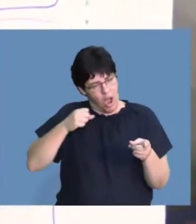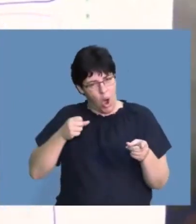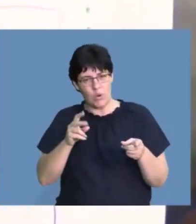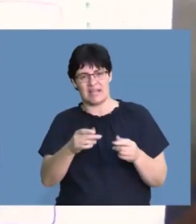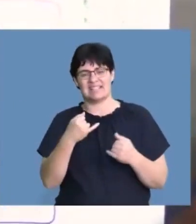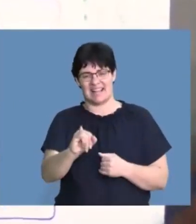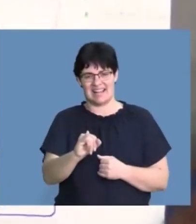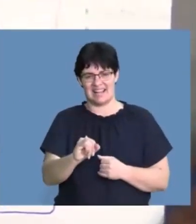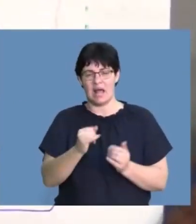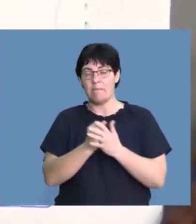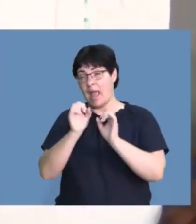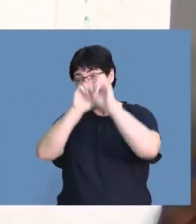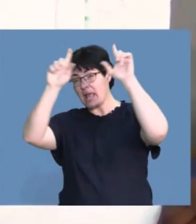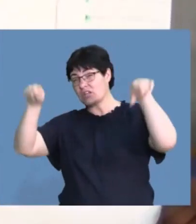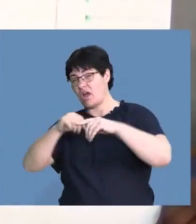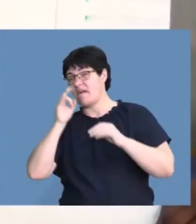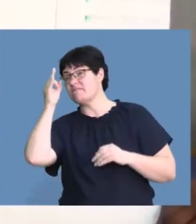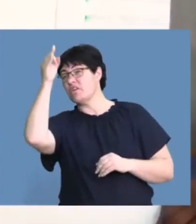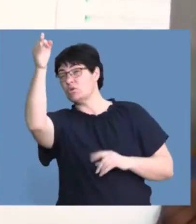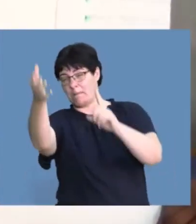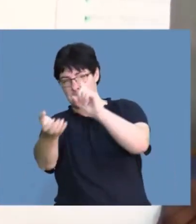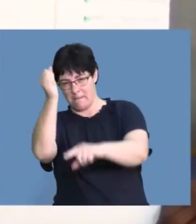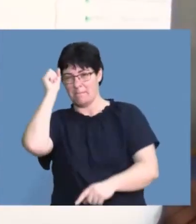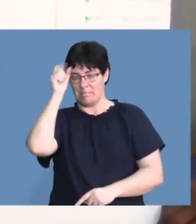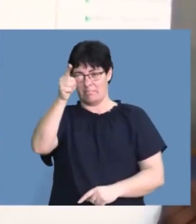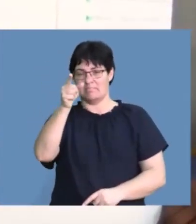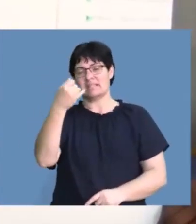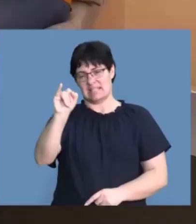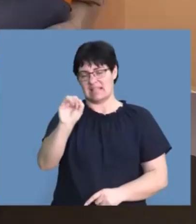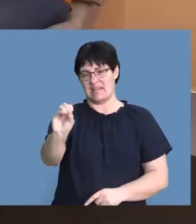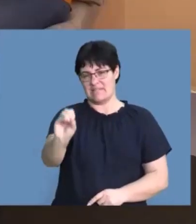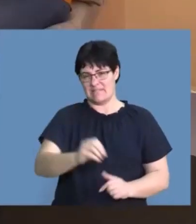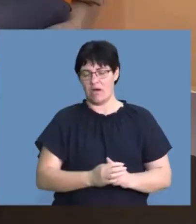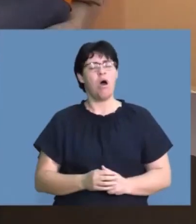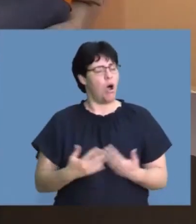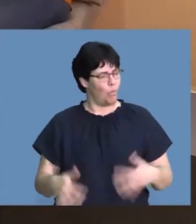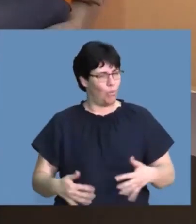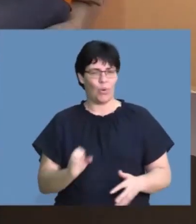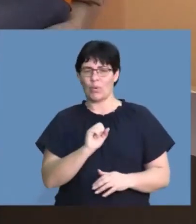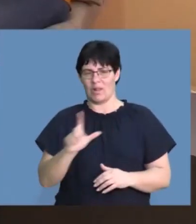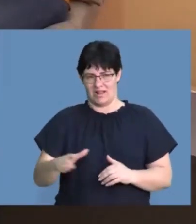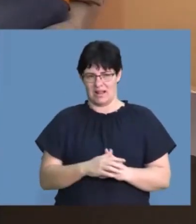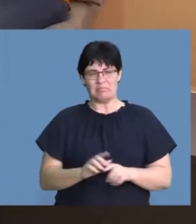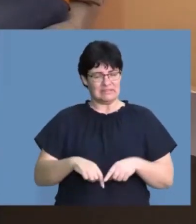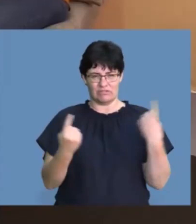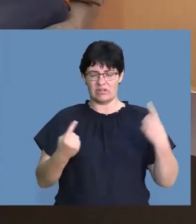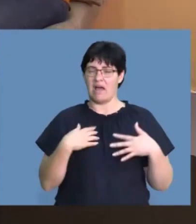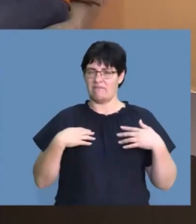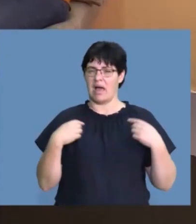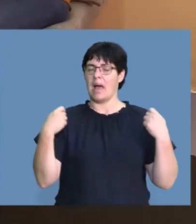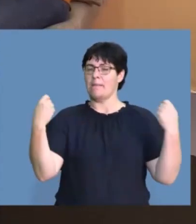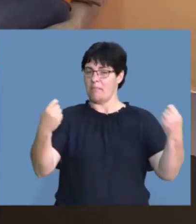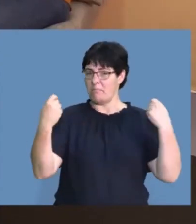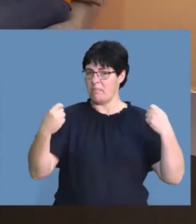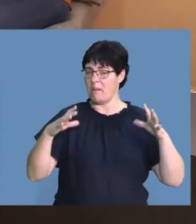still okay. I still have the bigger picture. I still have my vision at heart. Oh, that's cool. Okay, done very differently, and you've got public